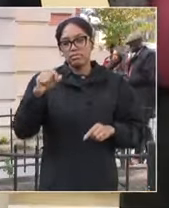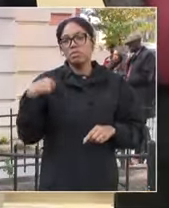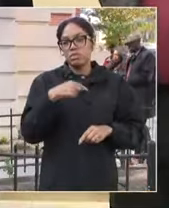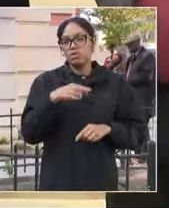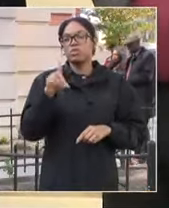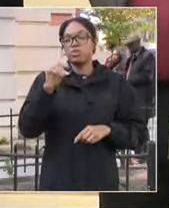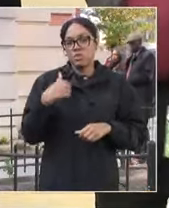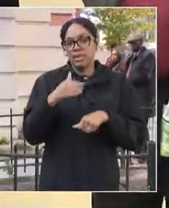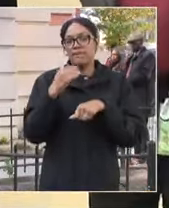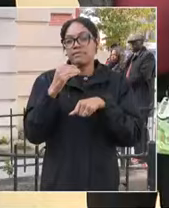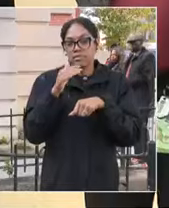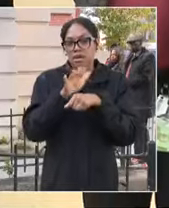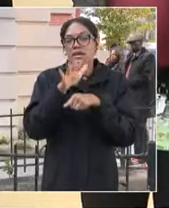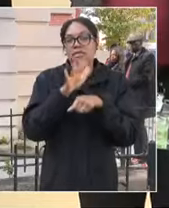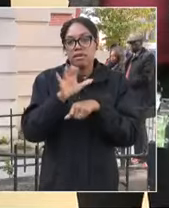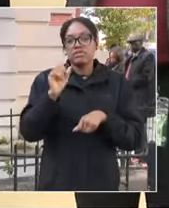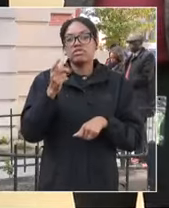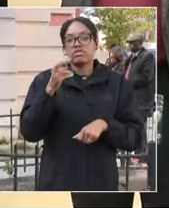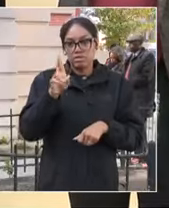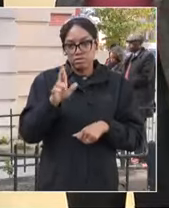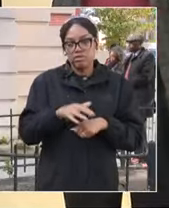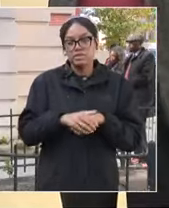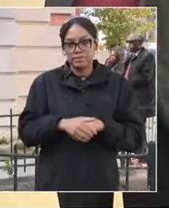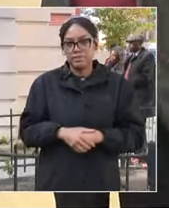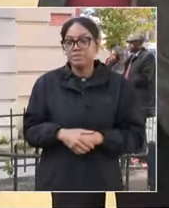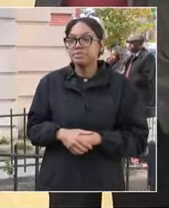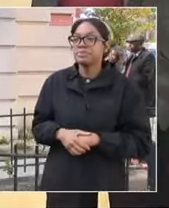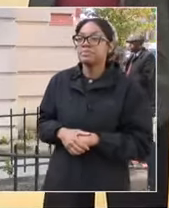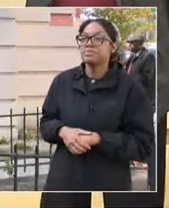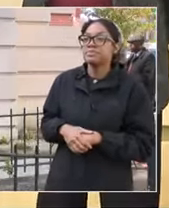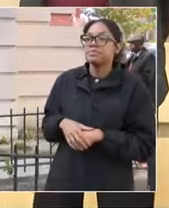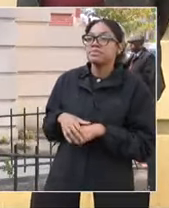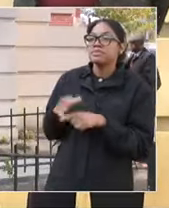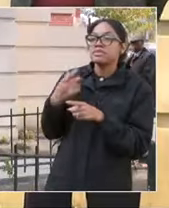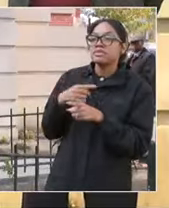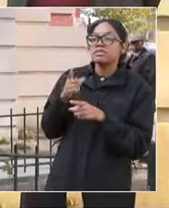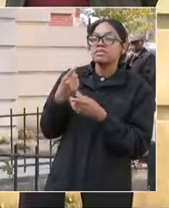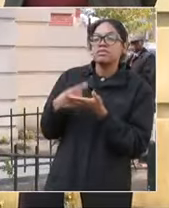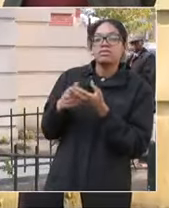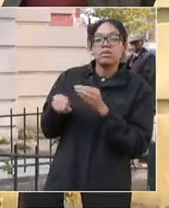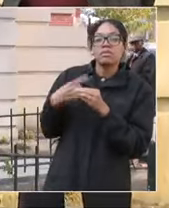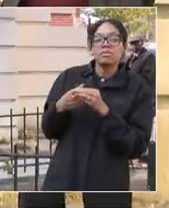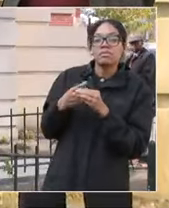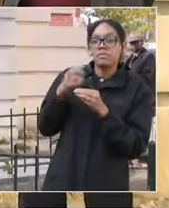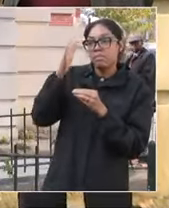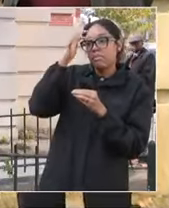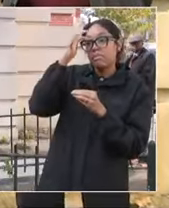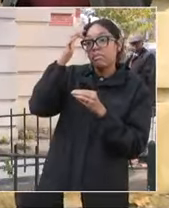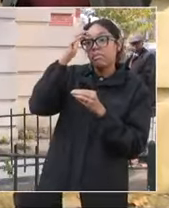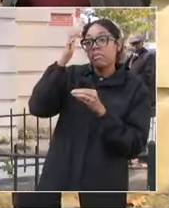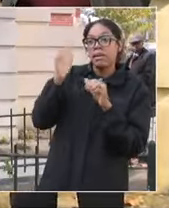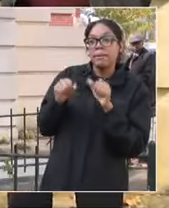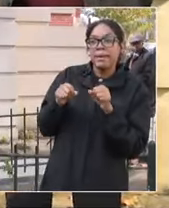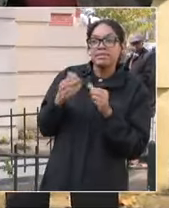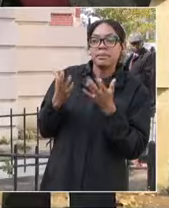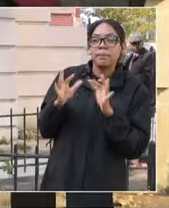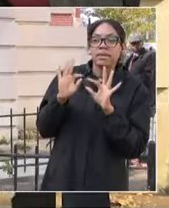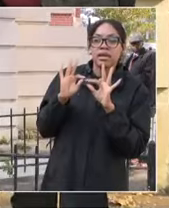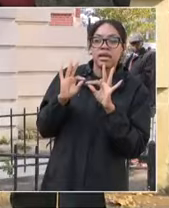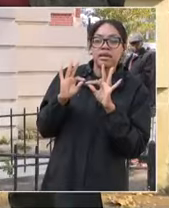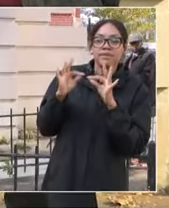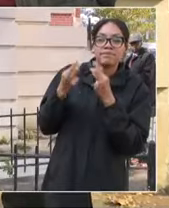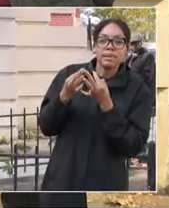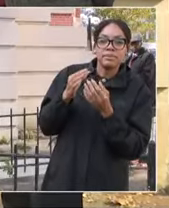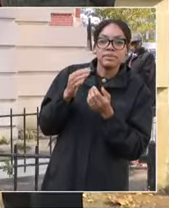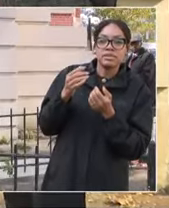entire families? Sometimes folks worry there's room for one, but there may not be room for all. Can you speak to that? So we have shelter